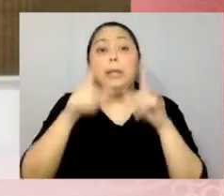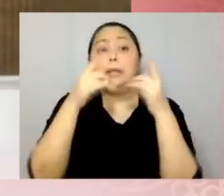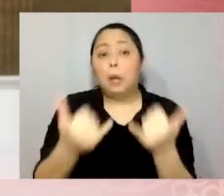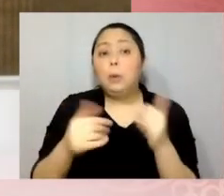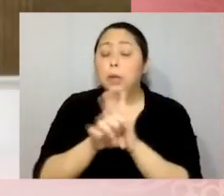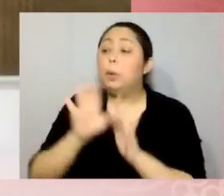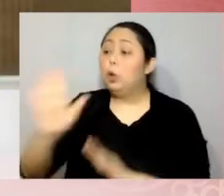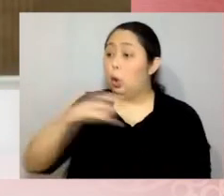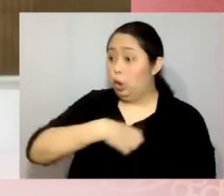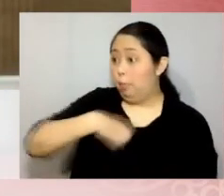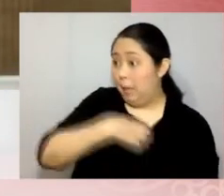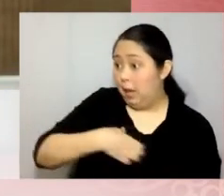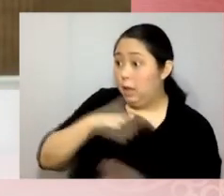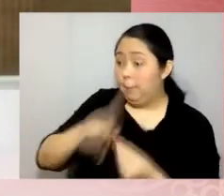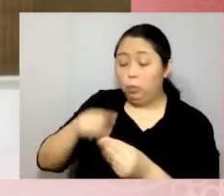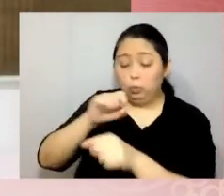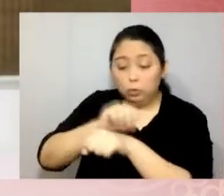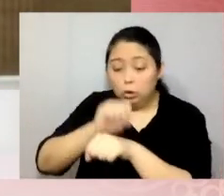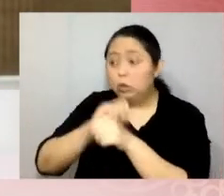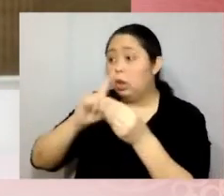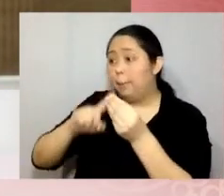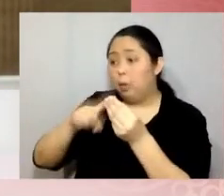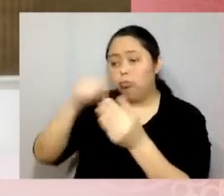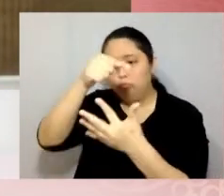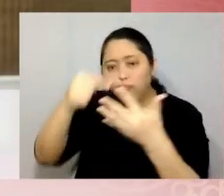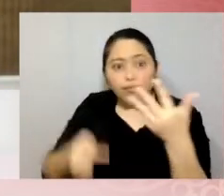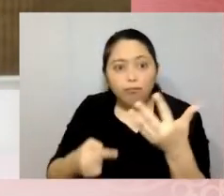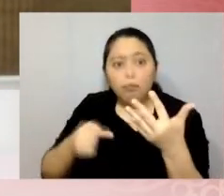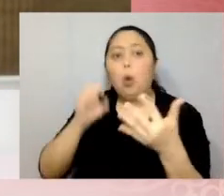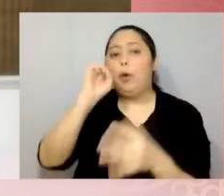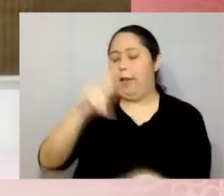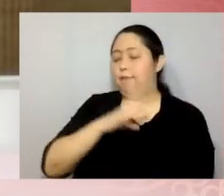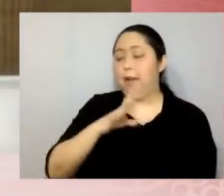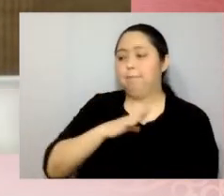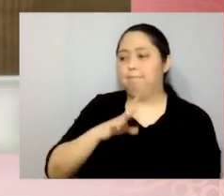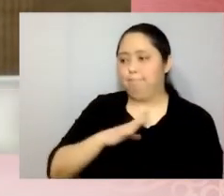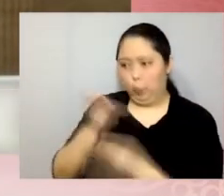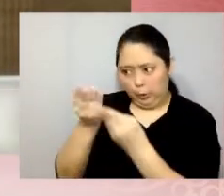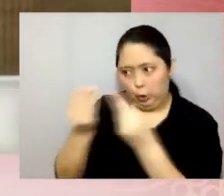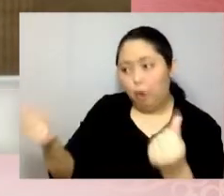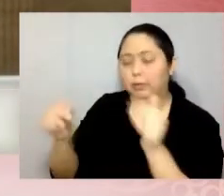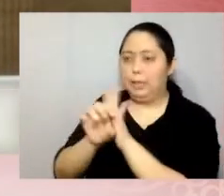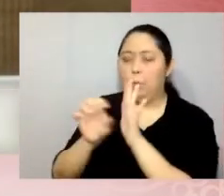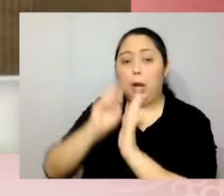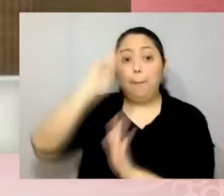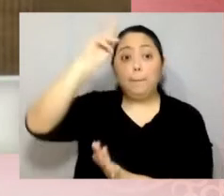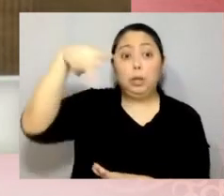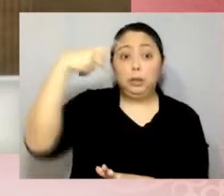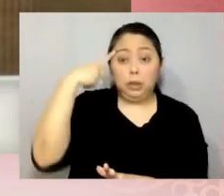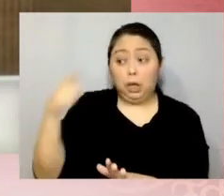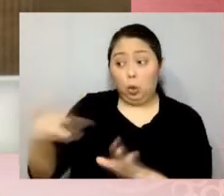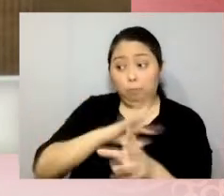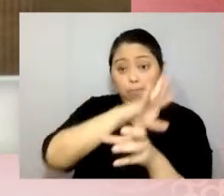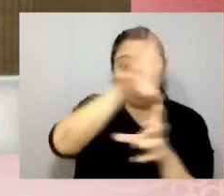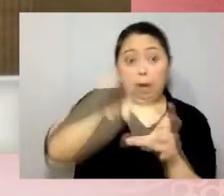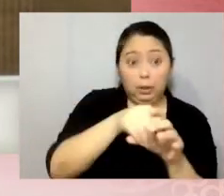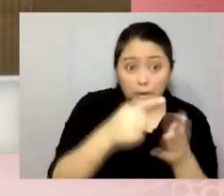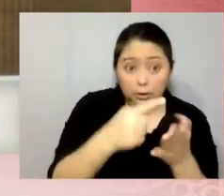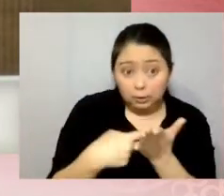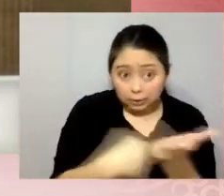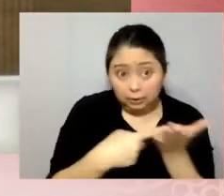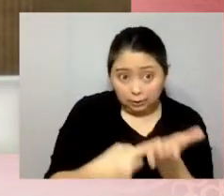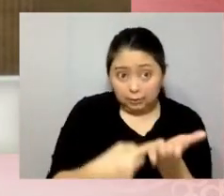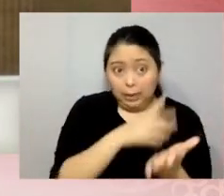addressing these legitimate grievances of our people, such as the demand for political participation, the right to